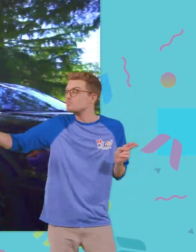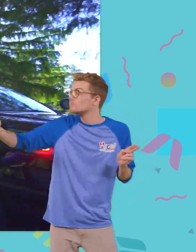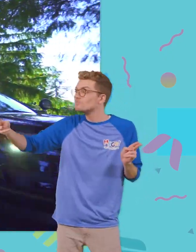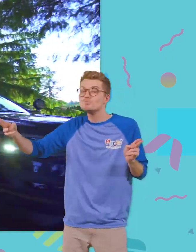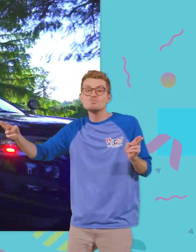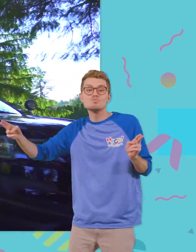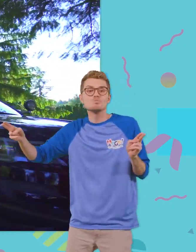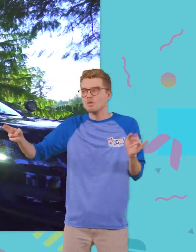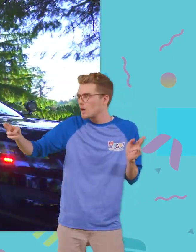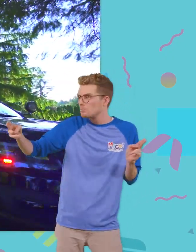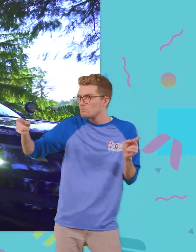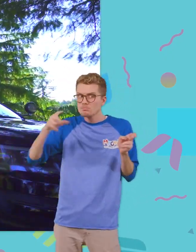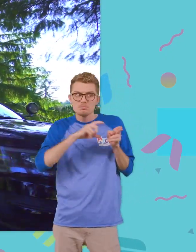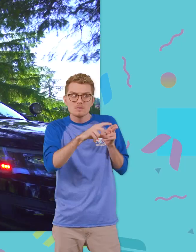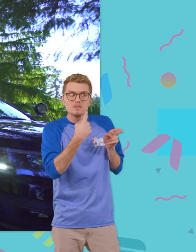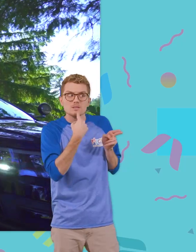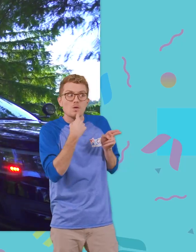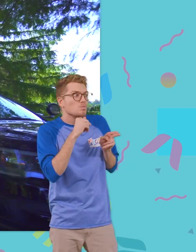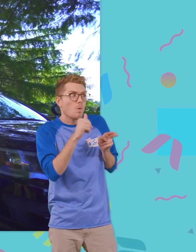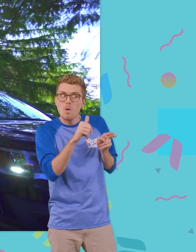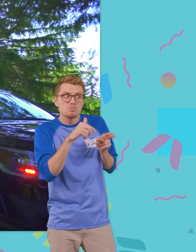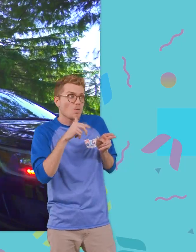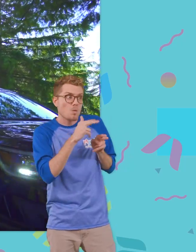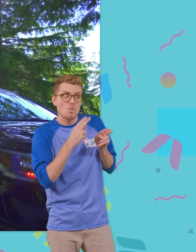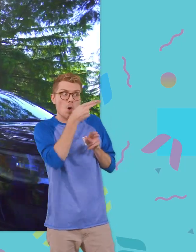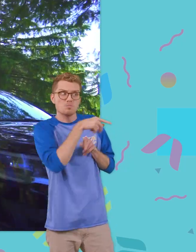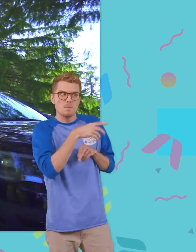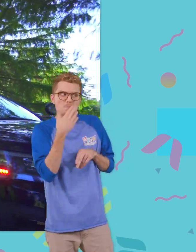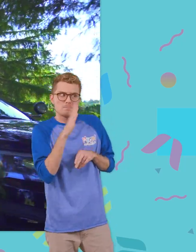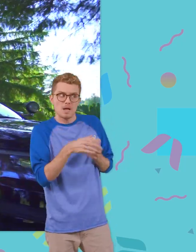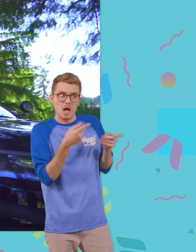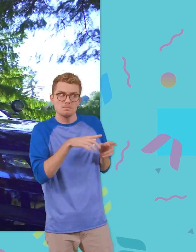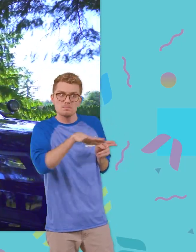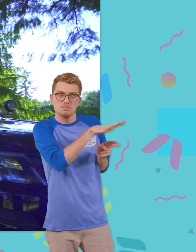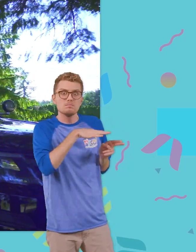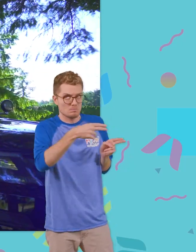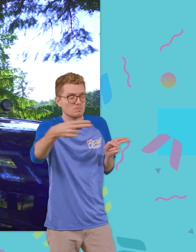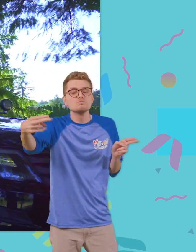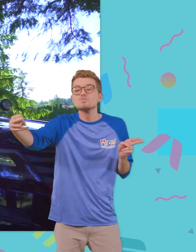It says, crime scene. Do not cross.